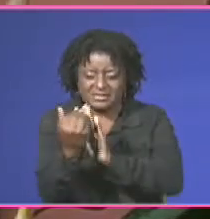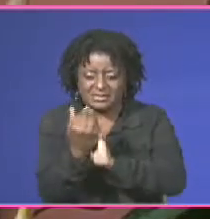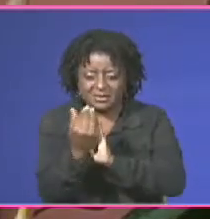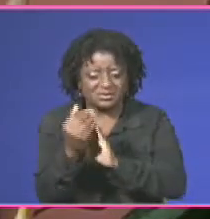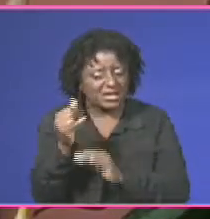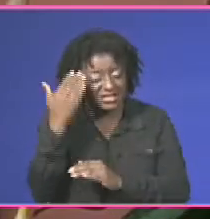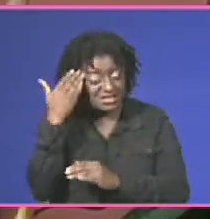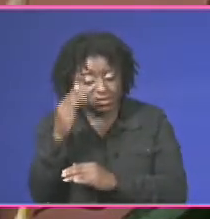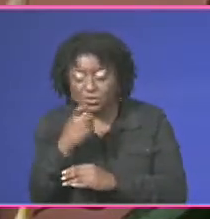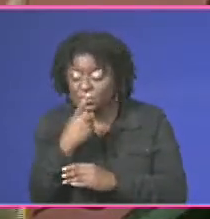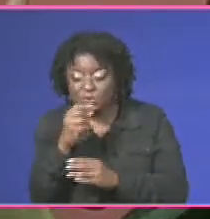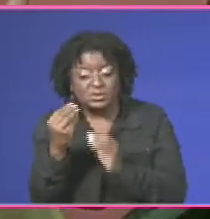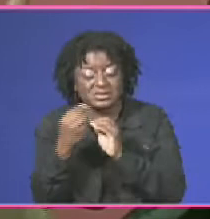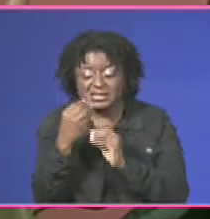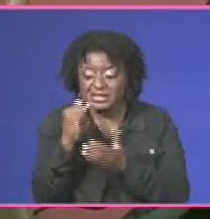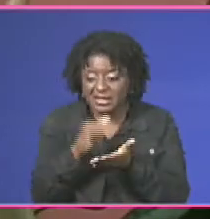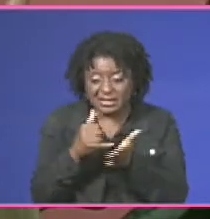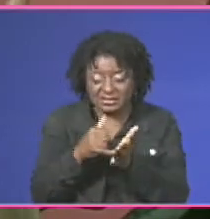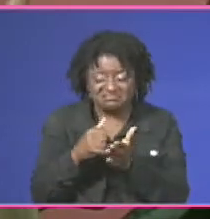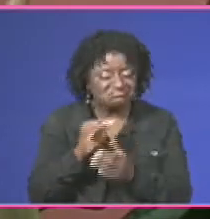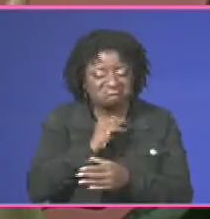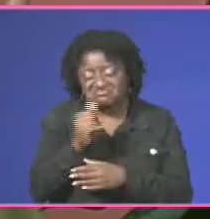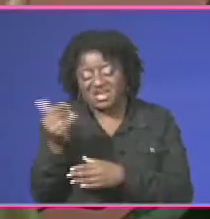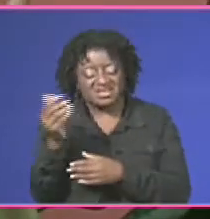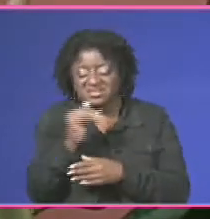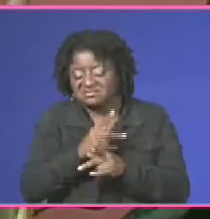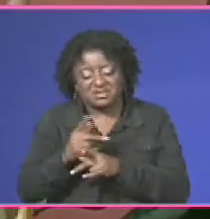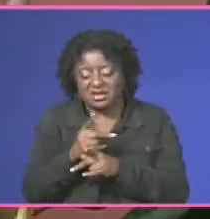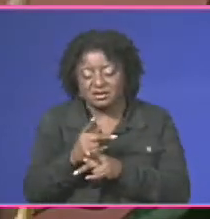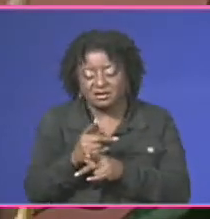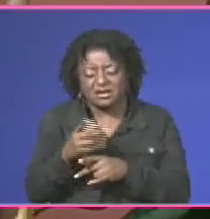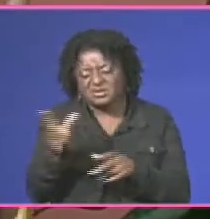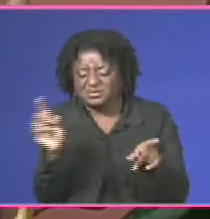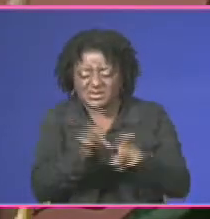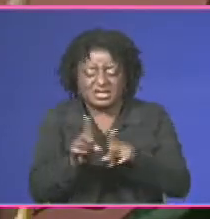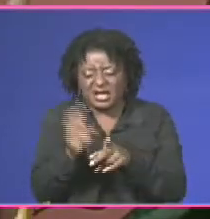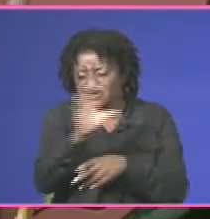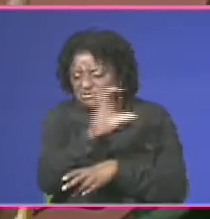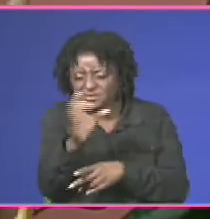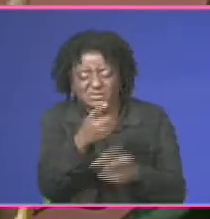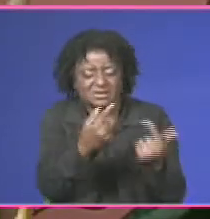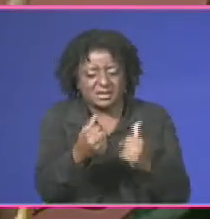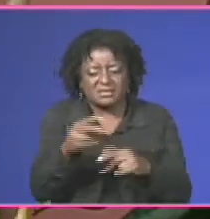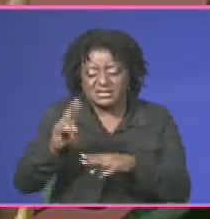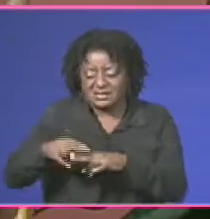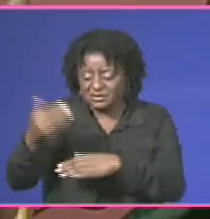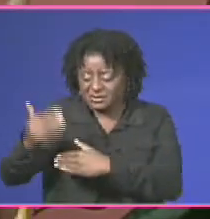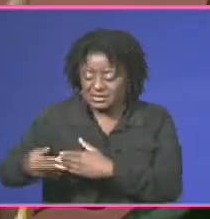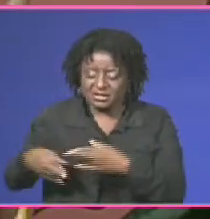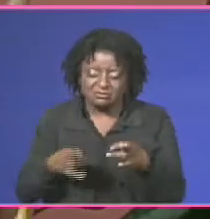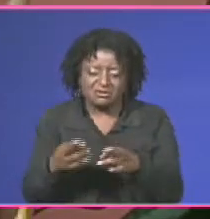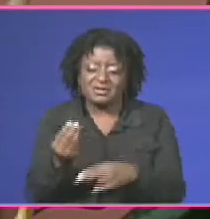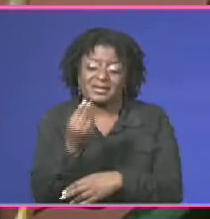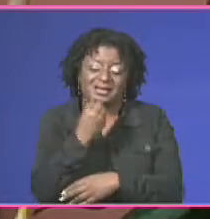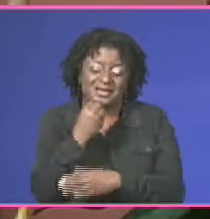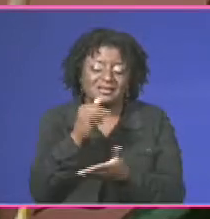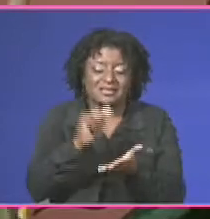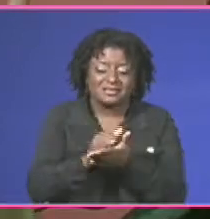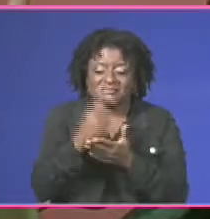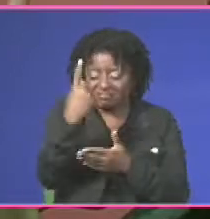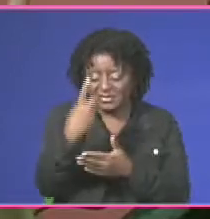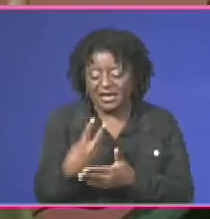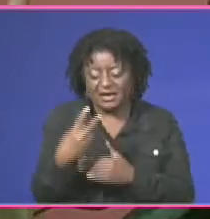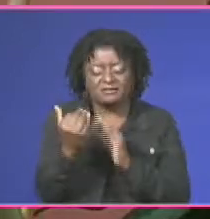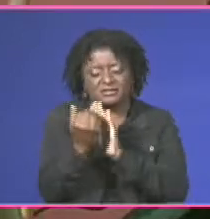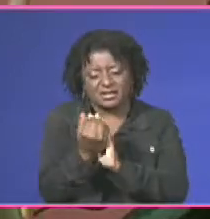care. It was like Christmas had come. I sat down on the side of the road and I ate that sandwich. And